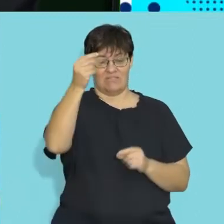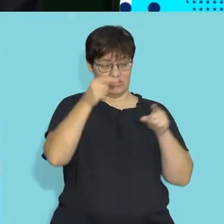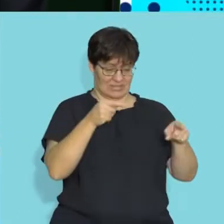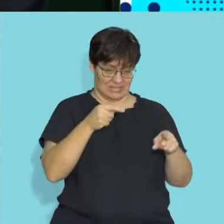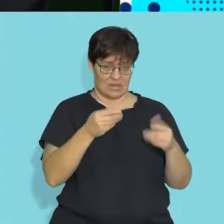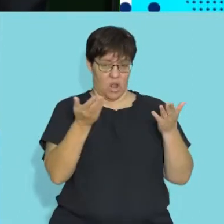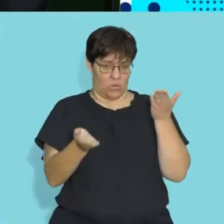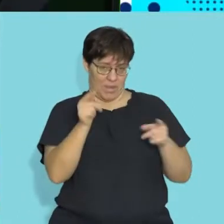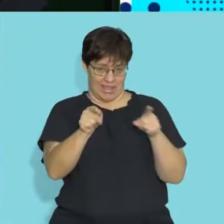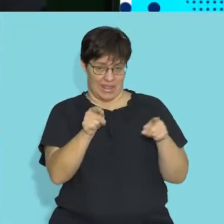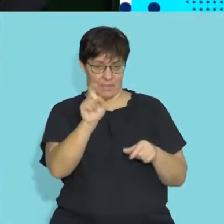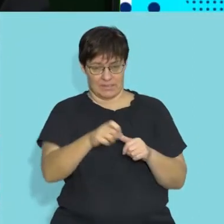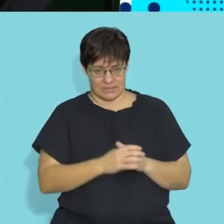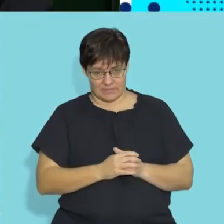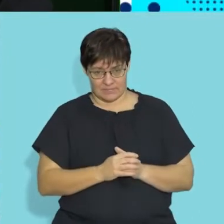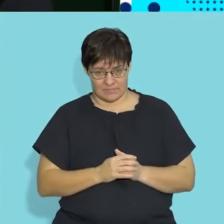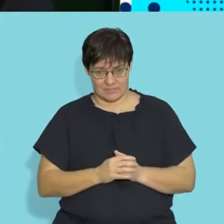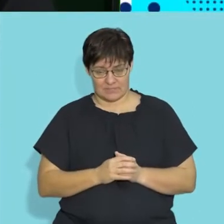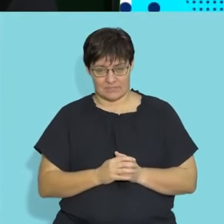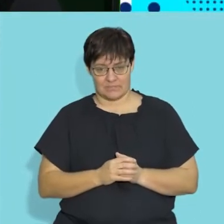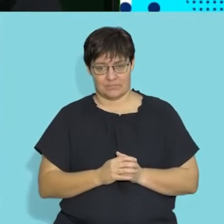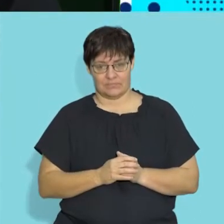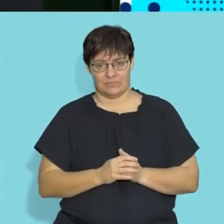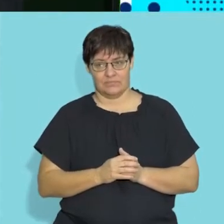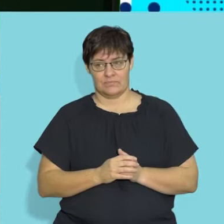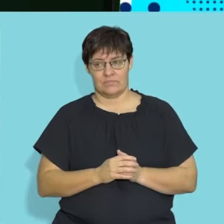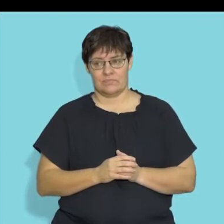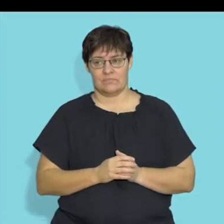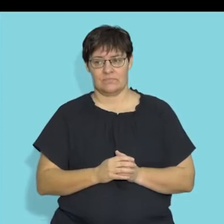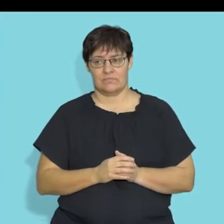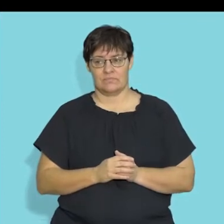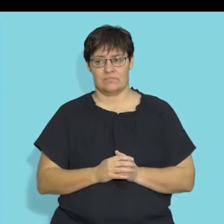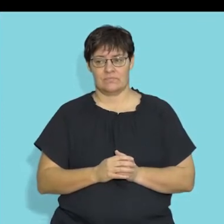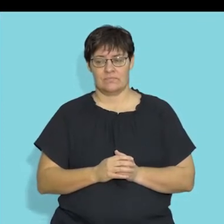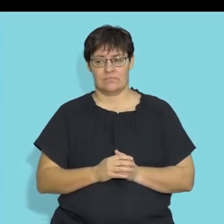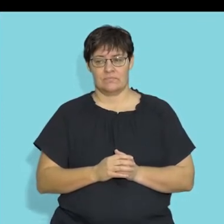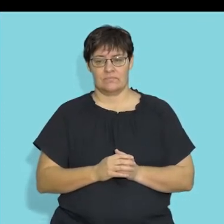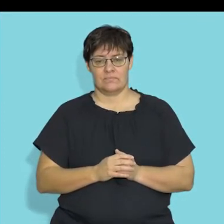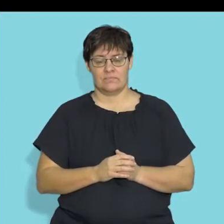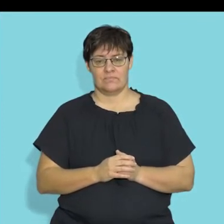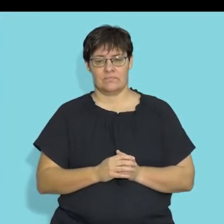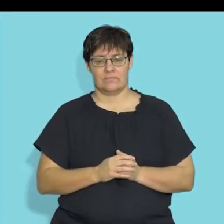increase to your current inflation rate in the economy.